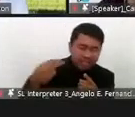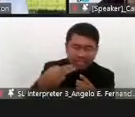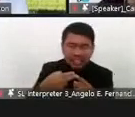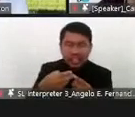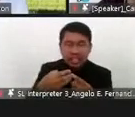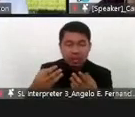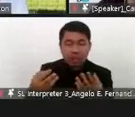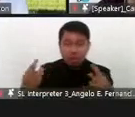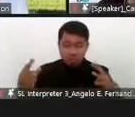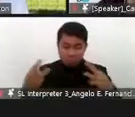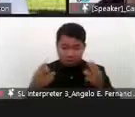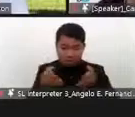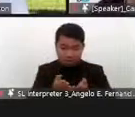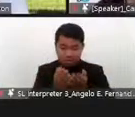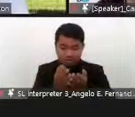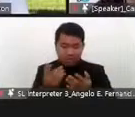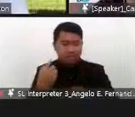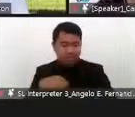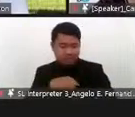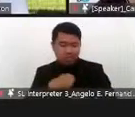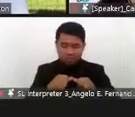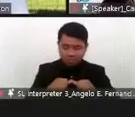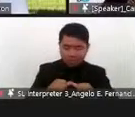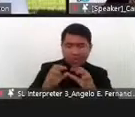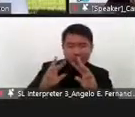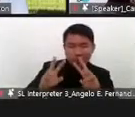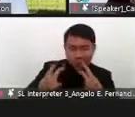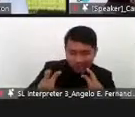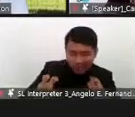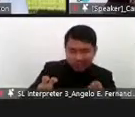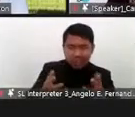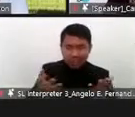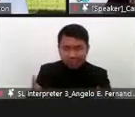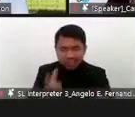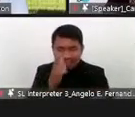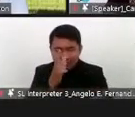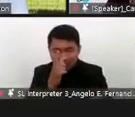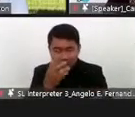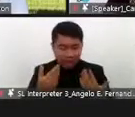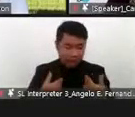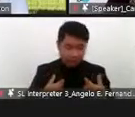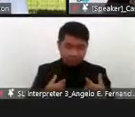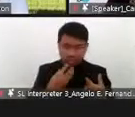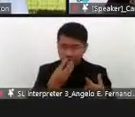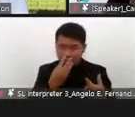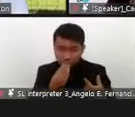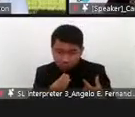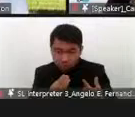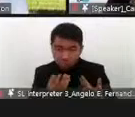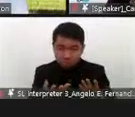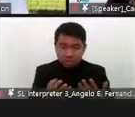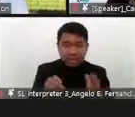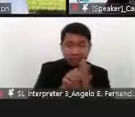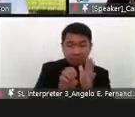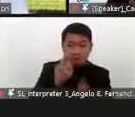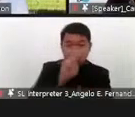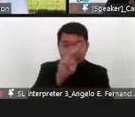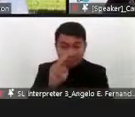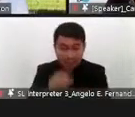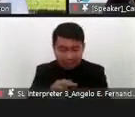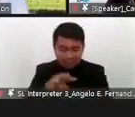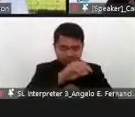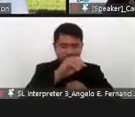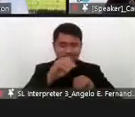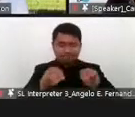currently investigating. In terms of sites in Luzon, we have a few, from Manila galleons to trade